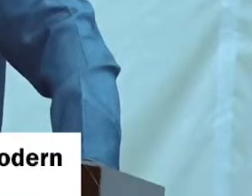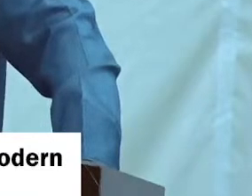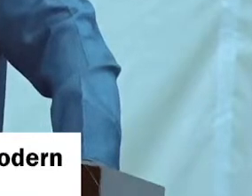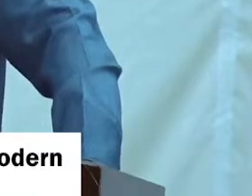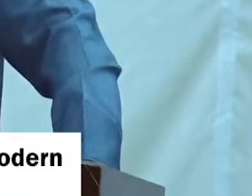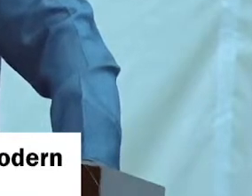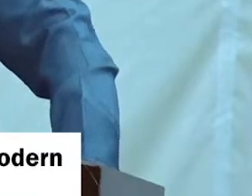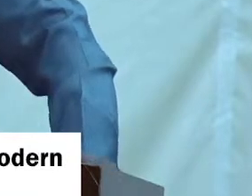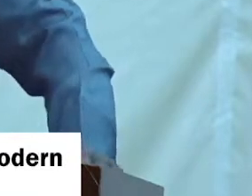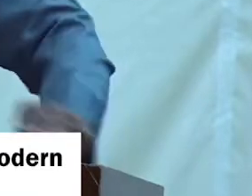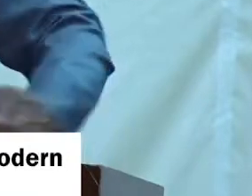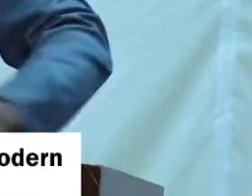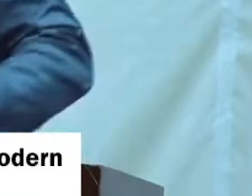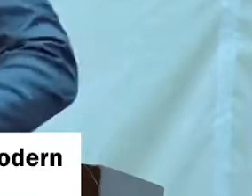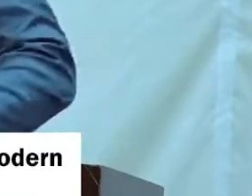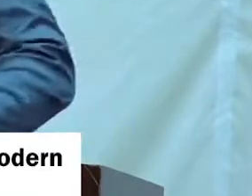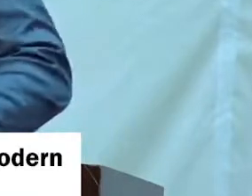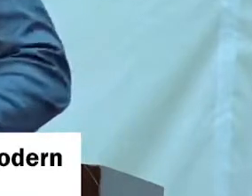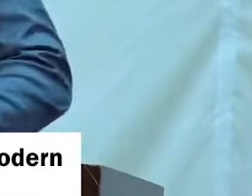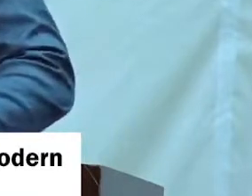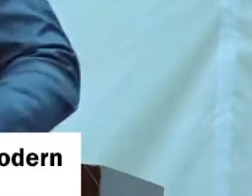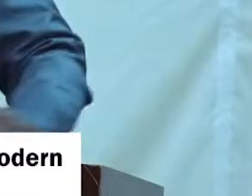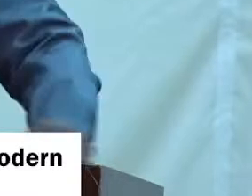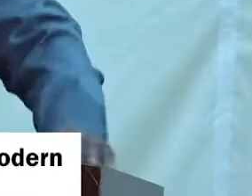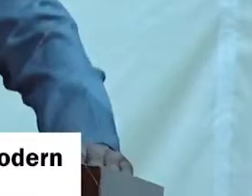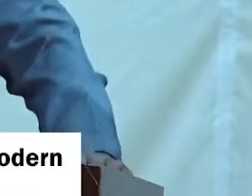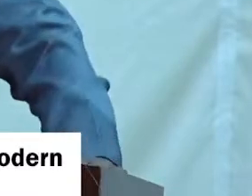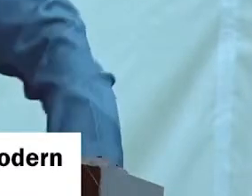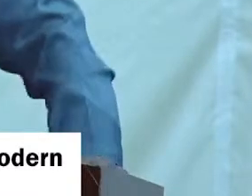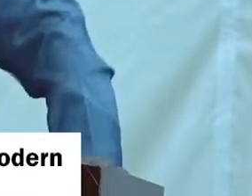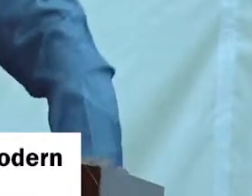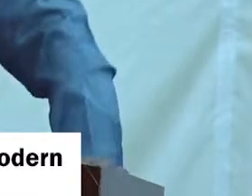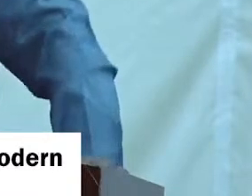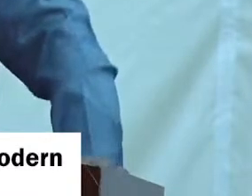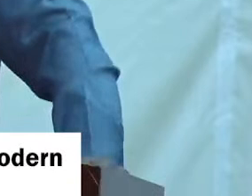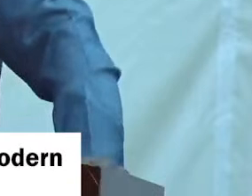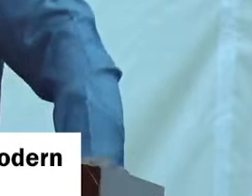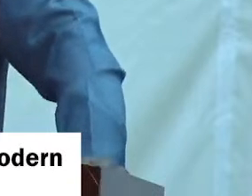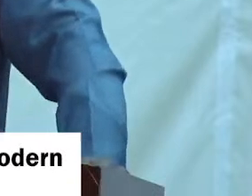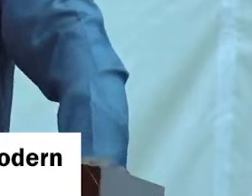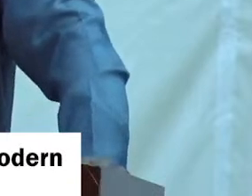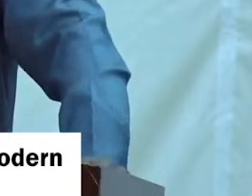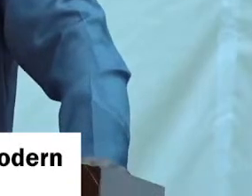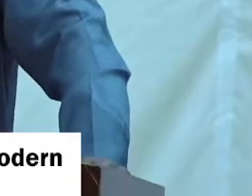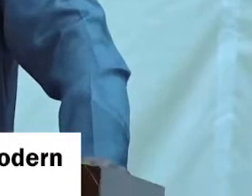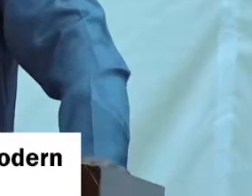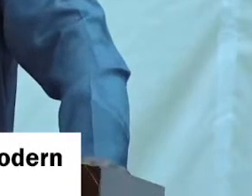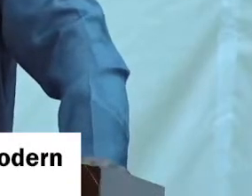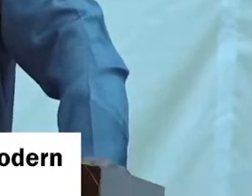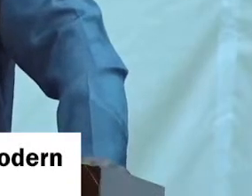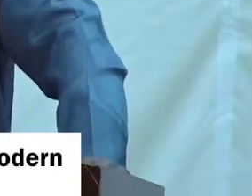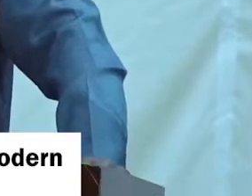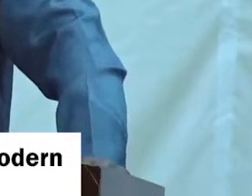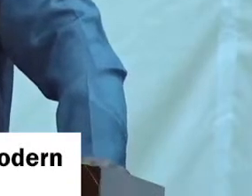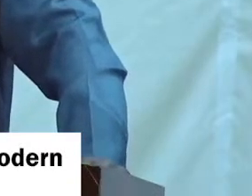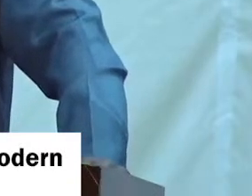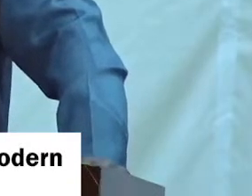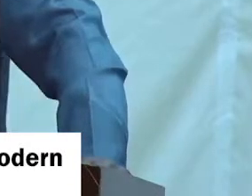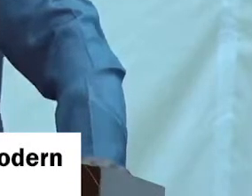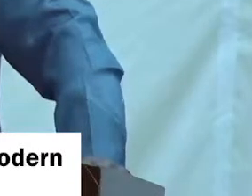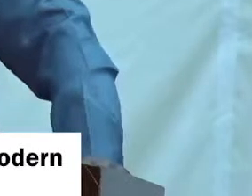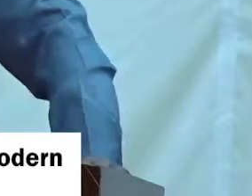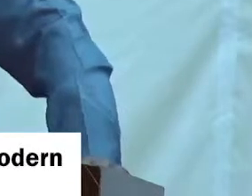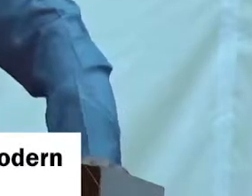and institutions for the advancement of media development and freedom. In Ghana,